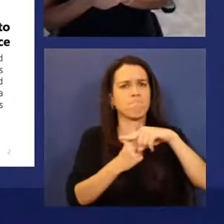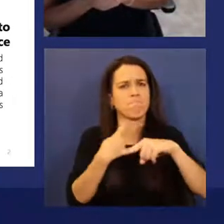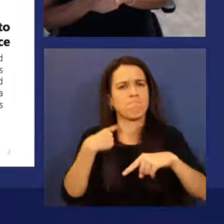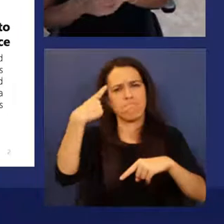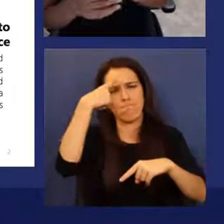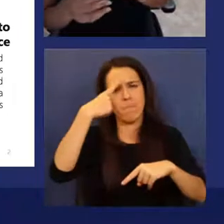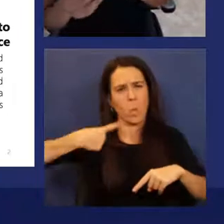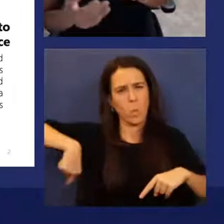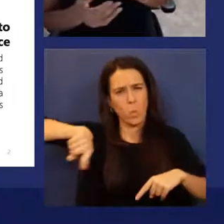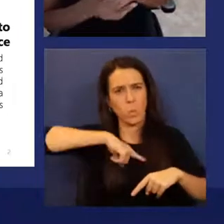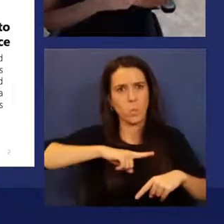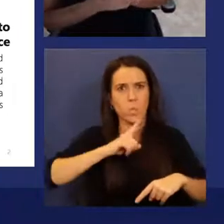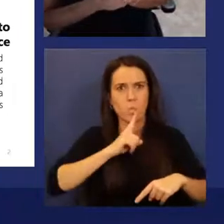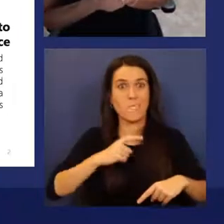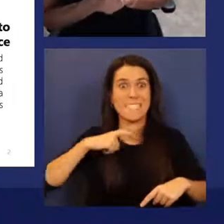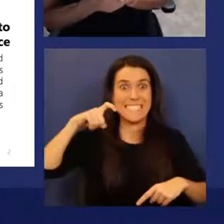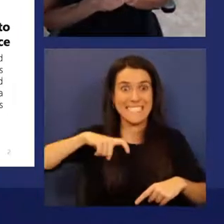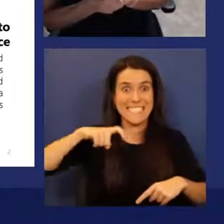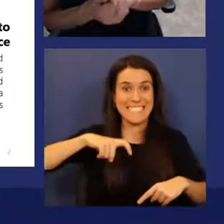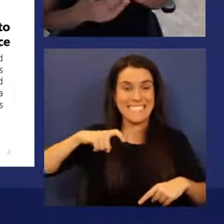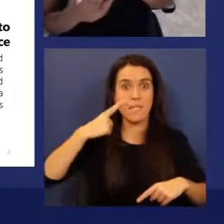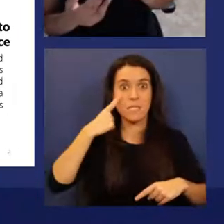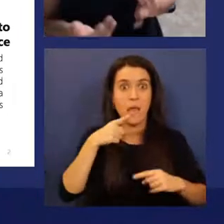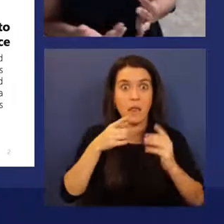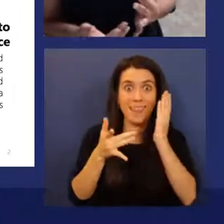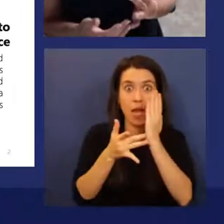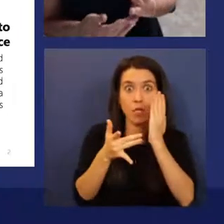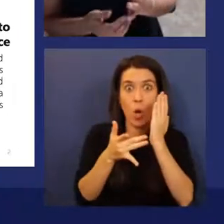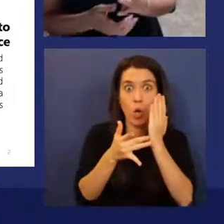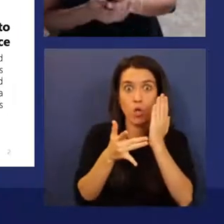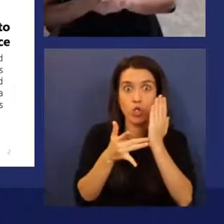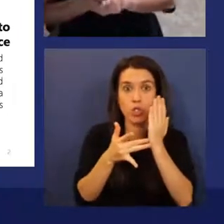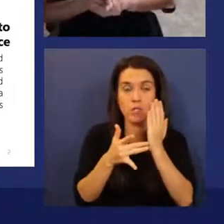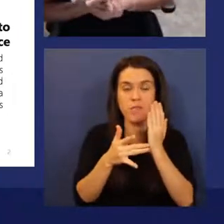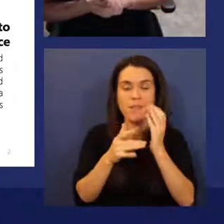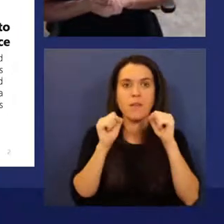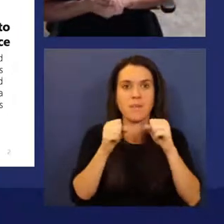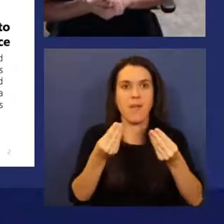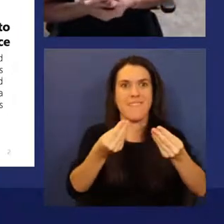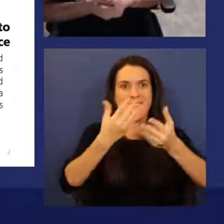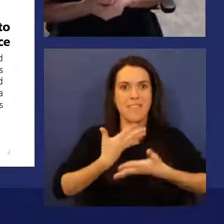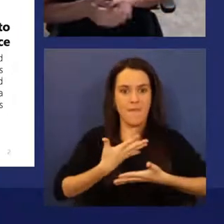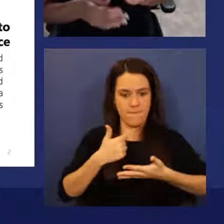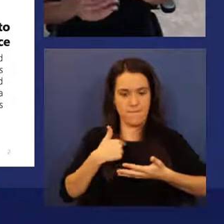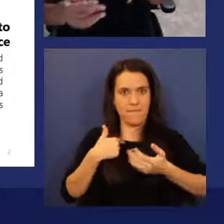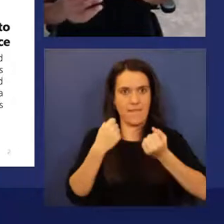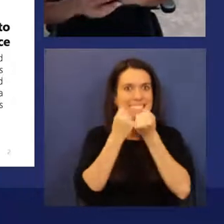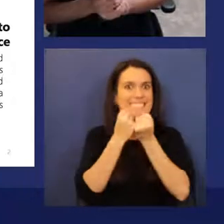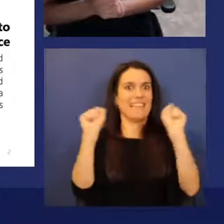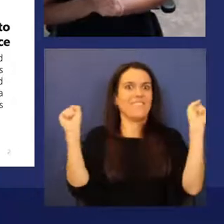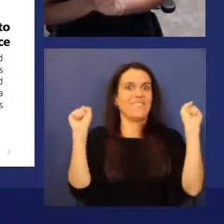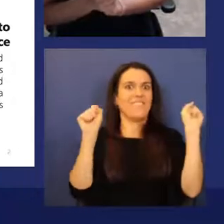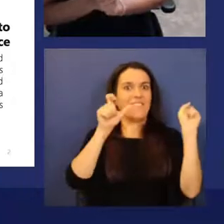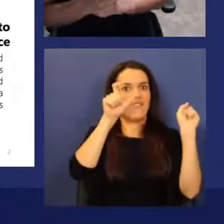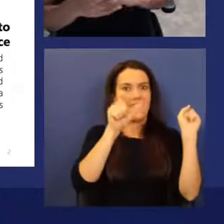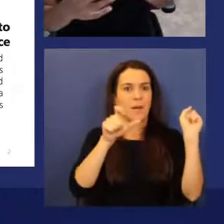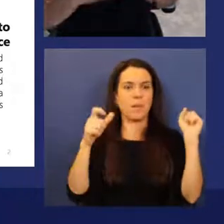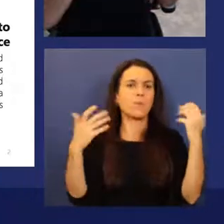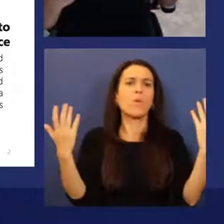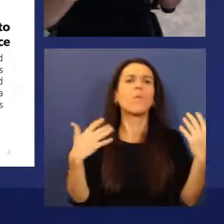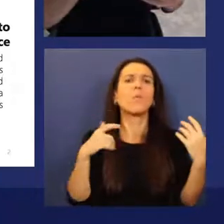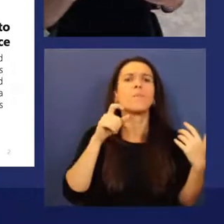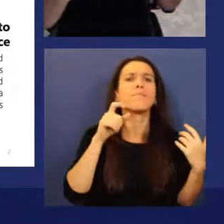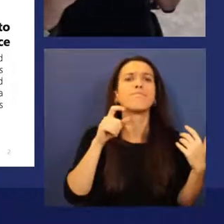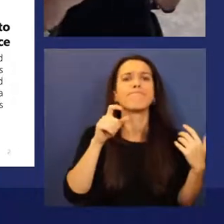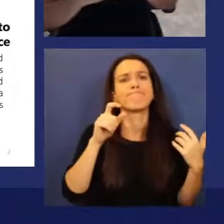how can we use this technology to make people safer. For example, when the CDC started mandating that,